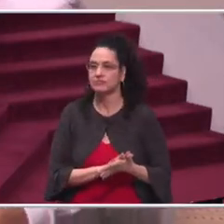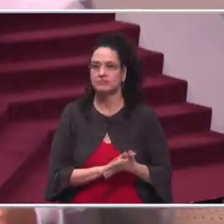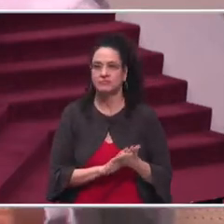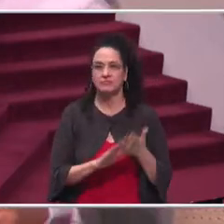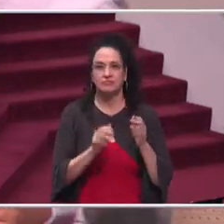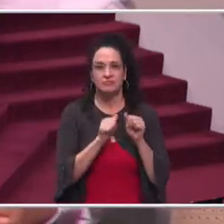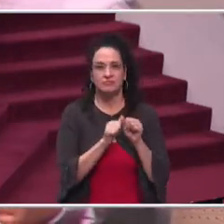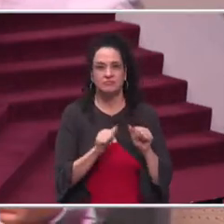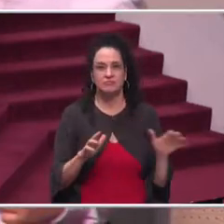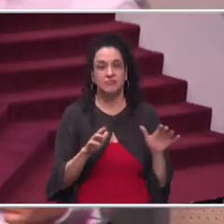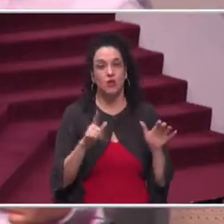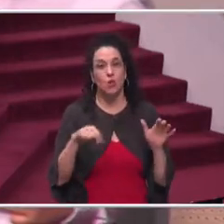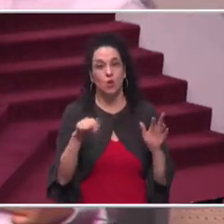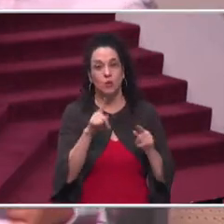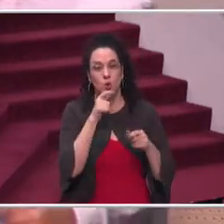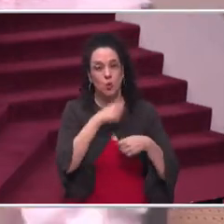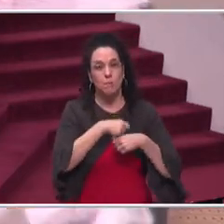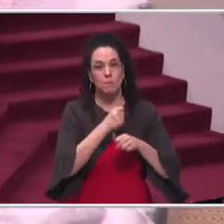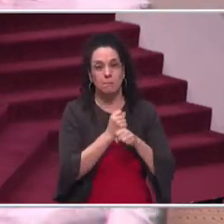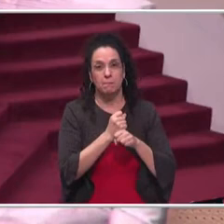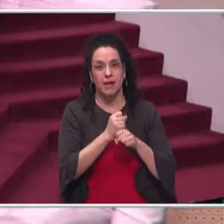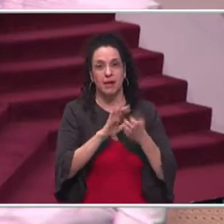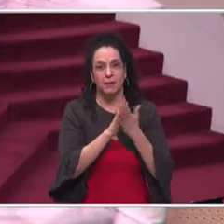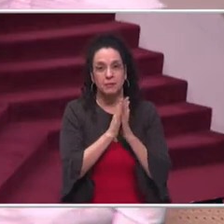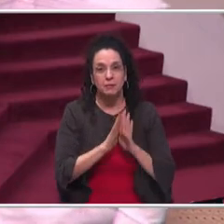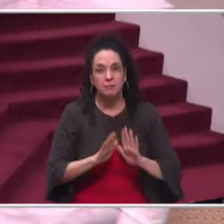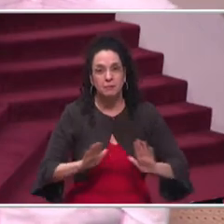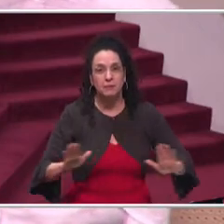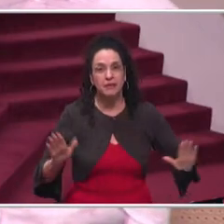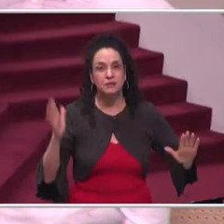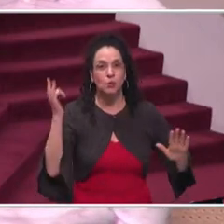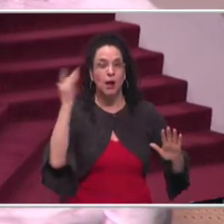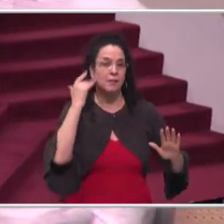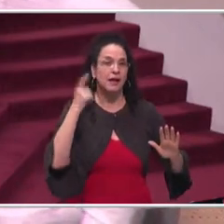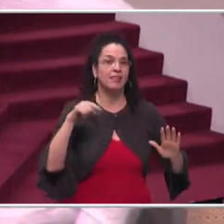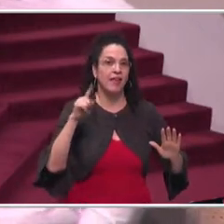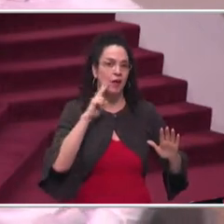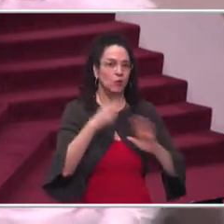Blessed are the peacemakers, for they shall be called children of God.